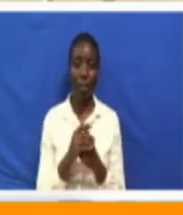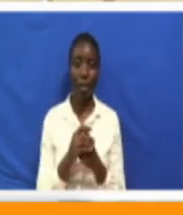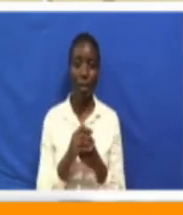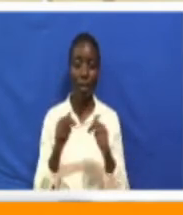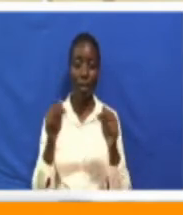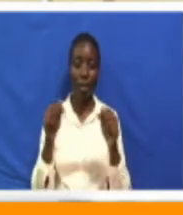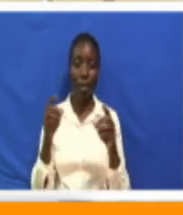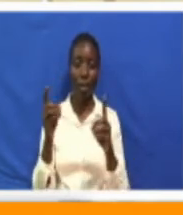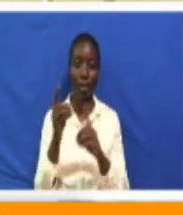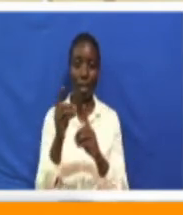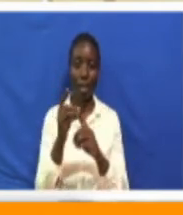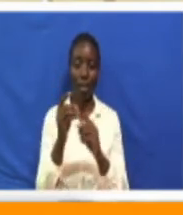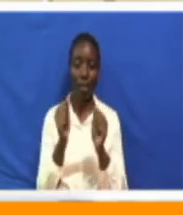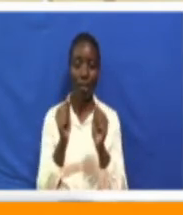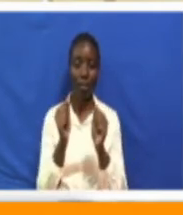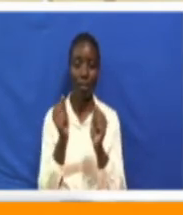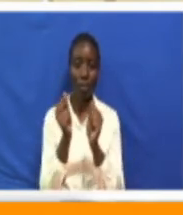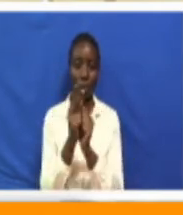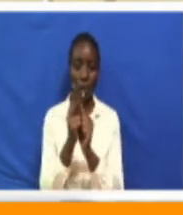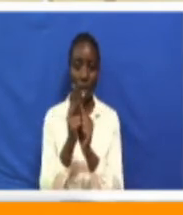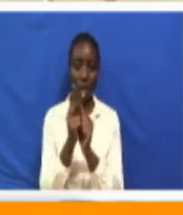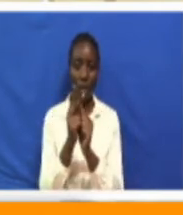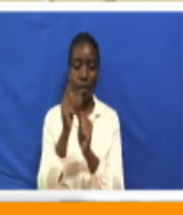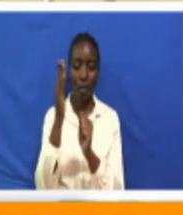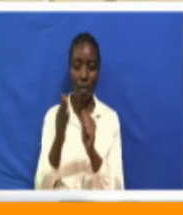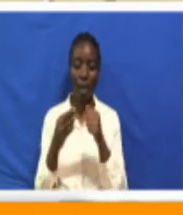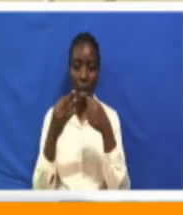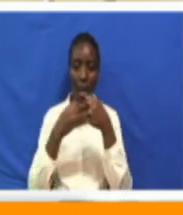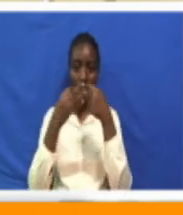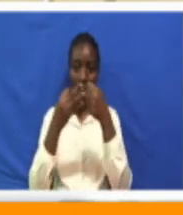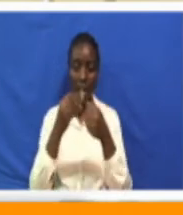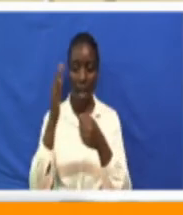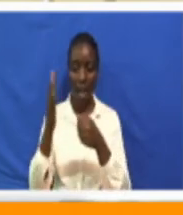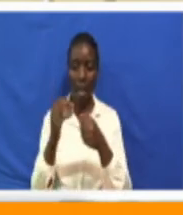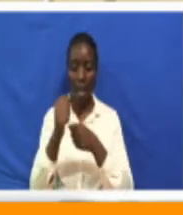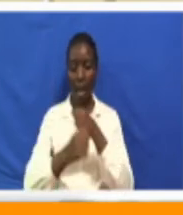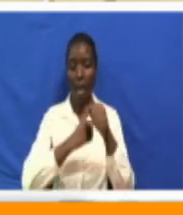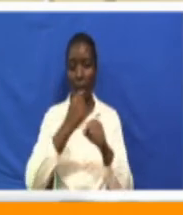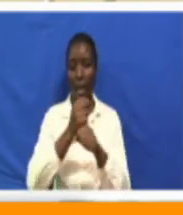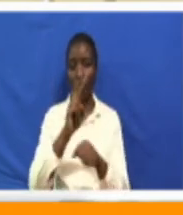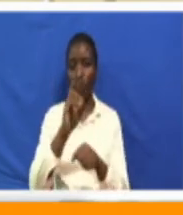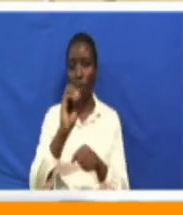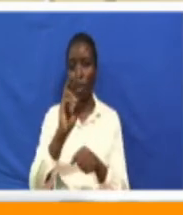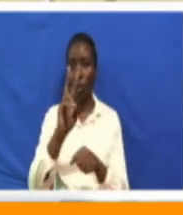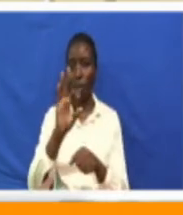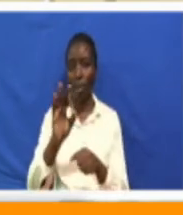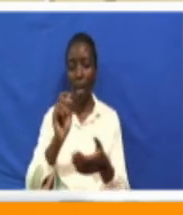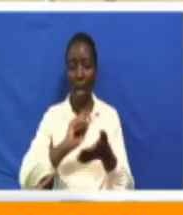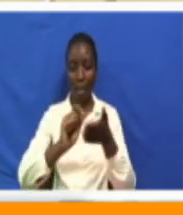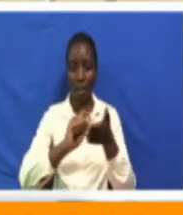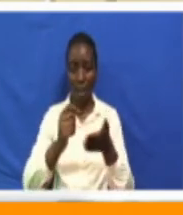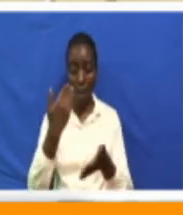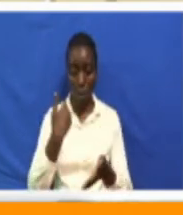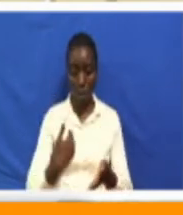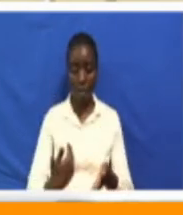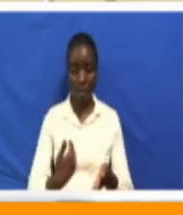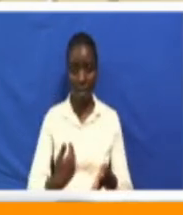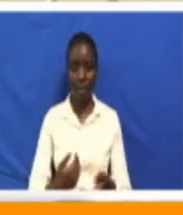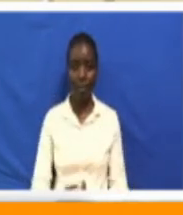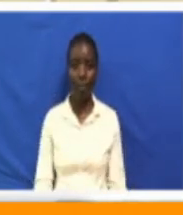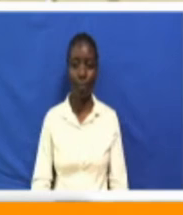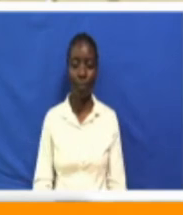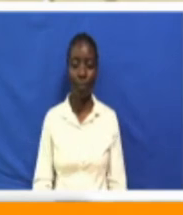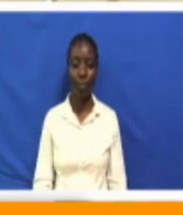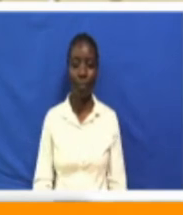this date 12th day of August 2023 and signed by me